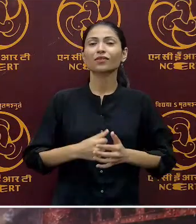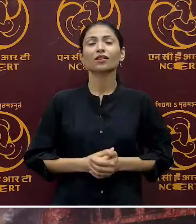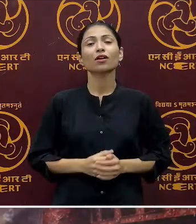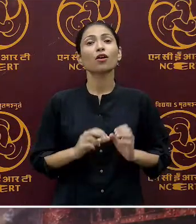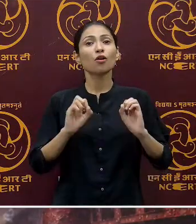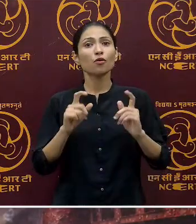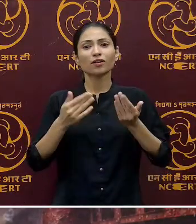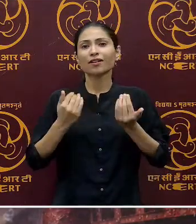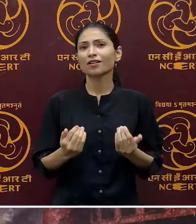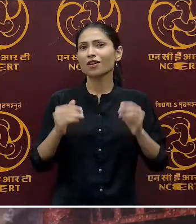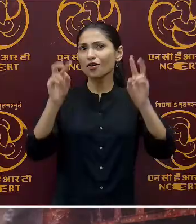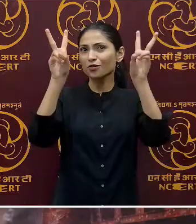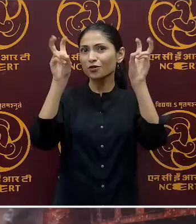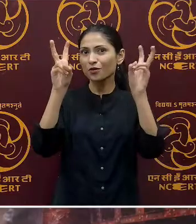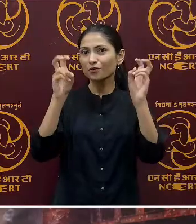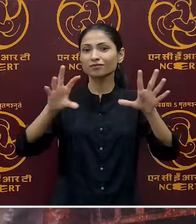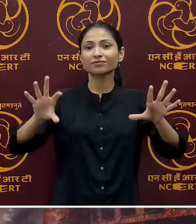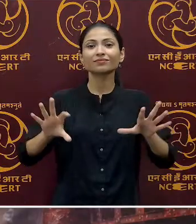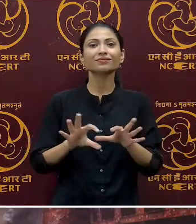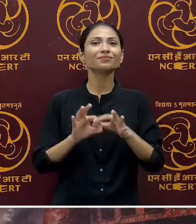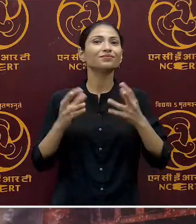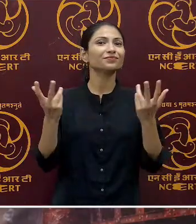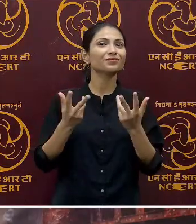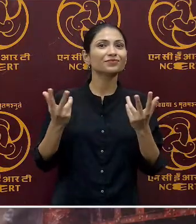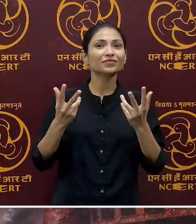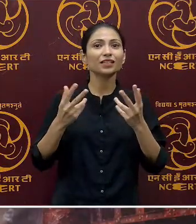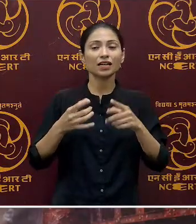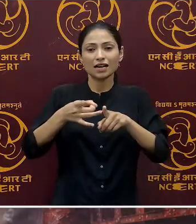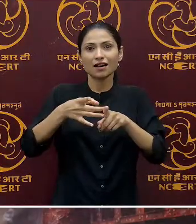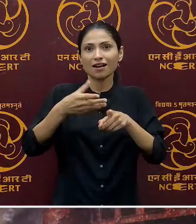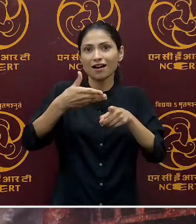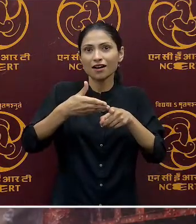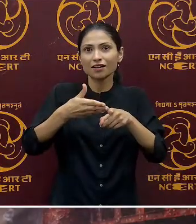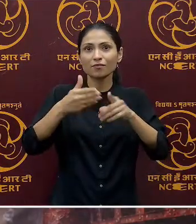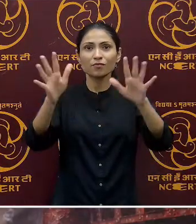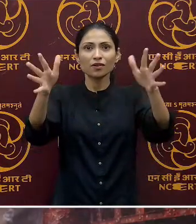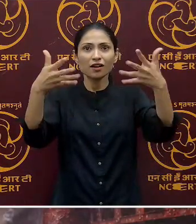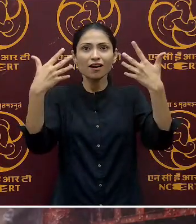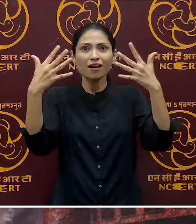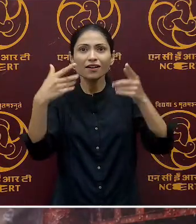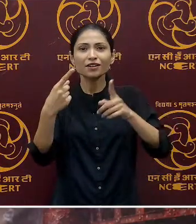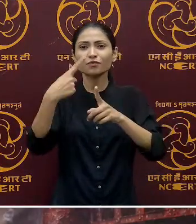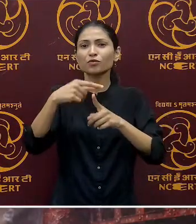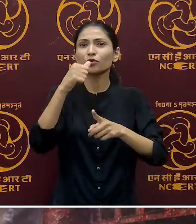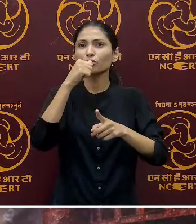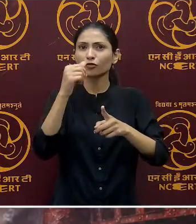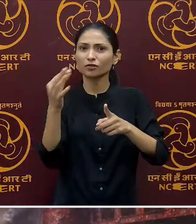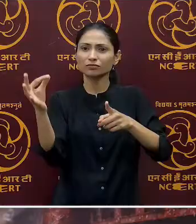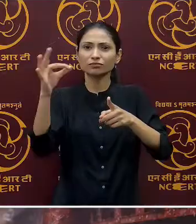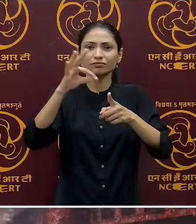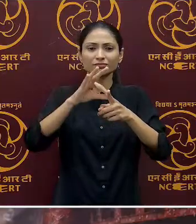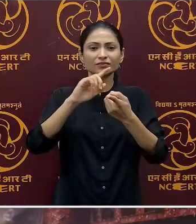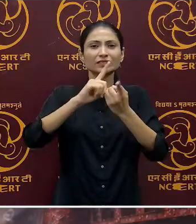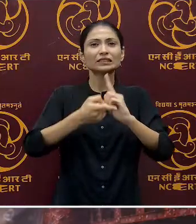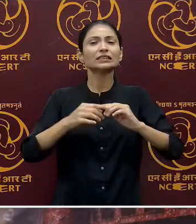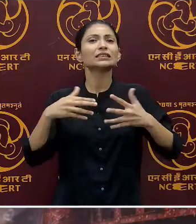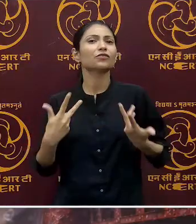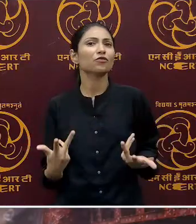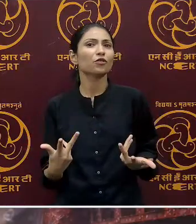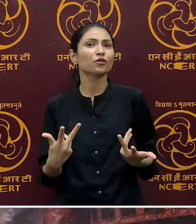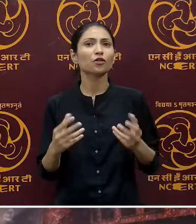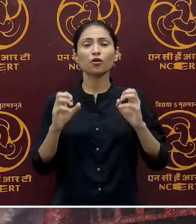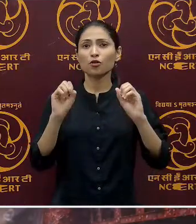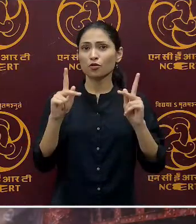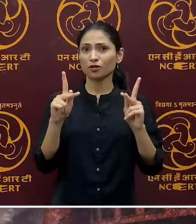effect of air and water on iron. So can we discuss this topic a little bit before going to the demonstration? What